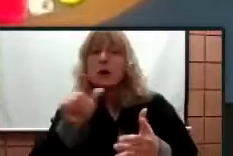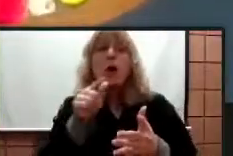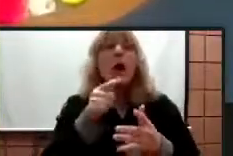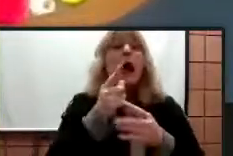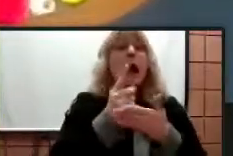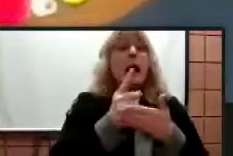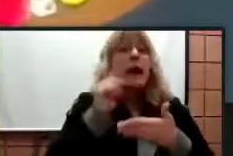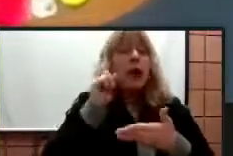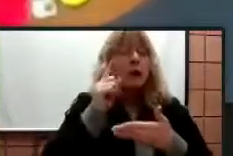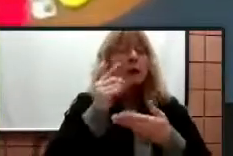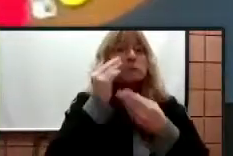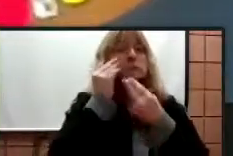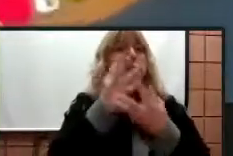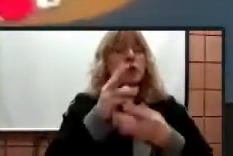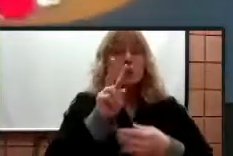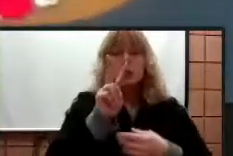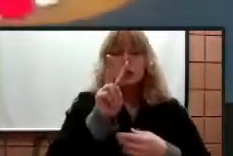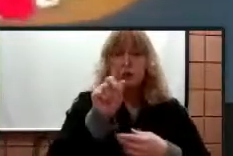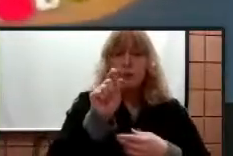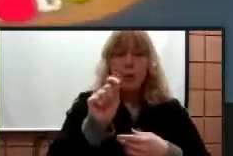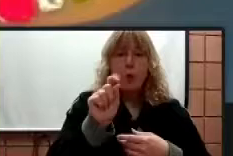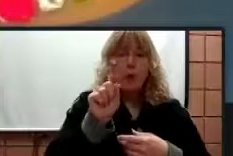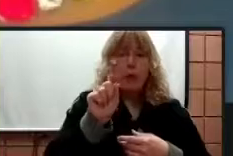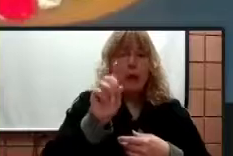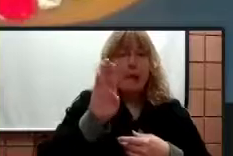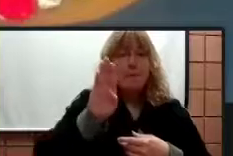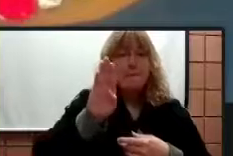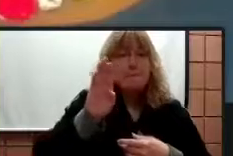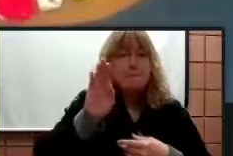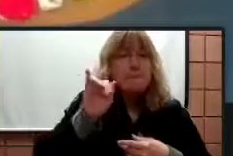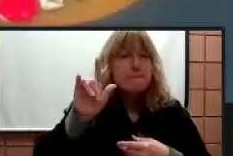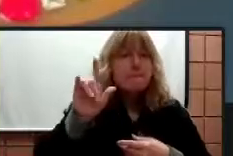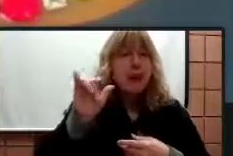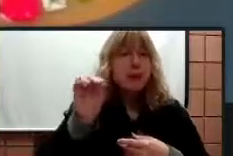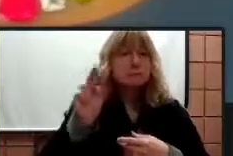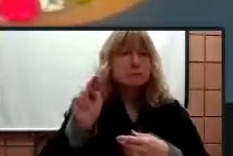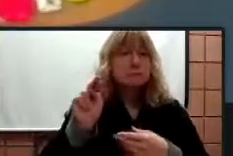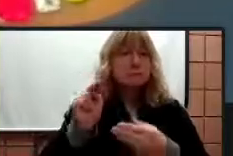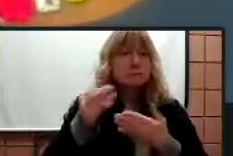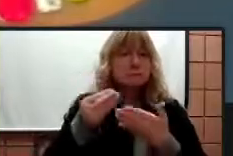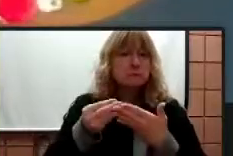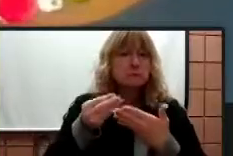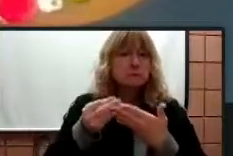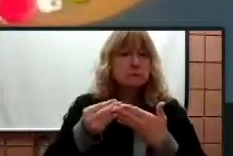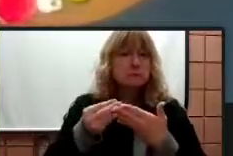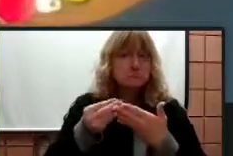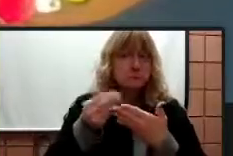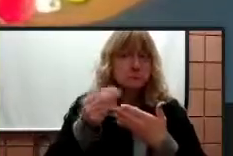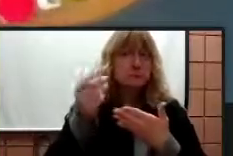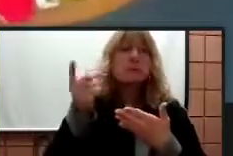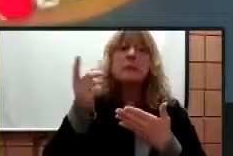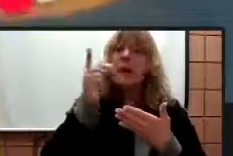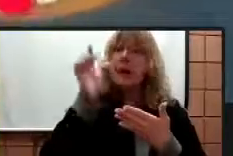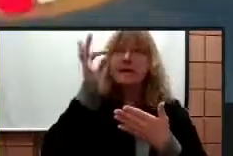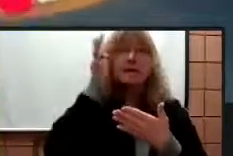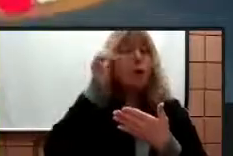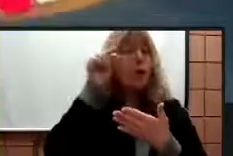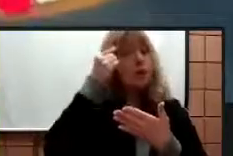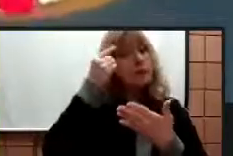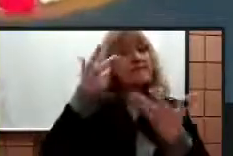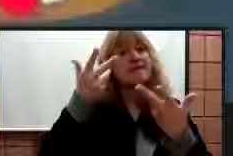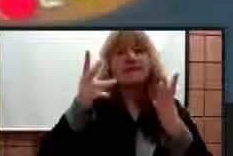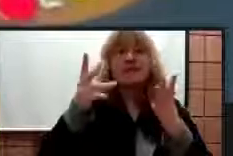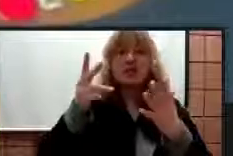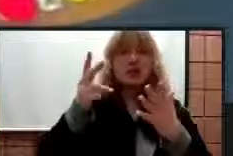billion that was at stake. That is monies that has already been designated by the federal government, meaning the monies,